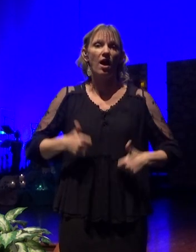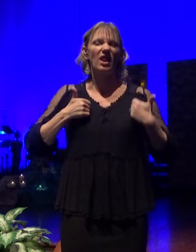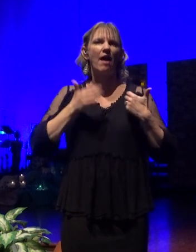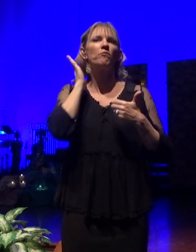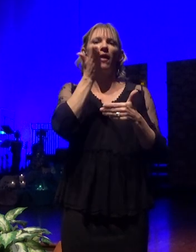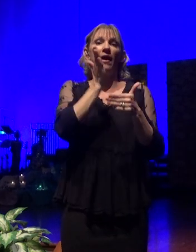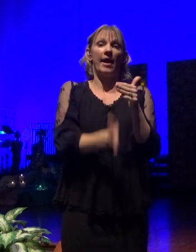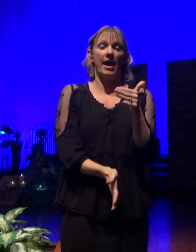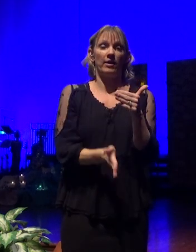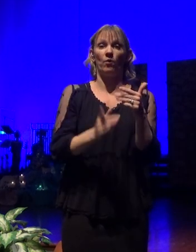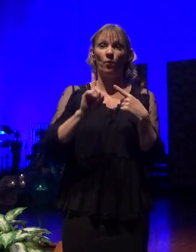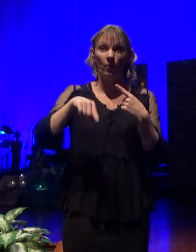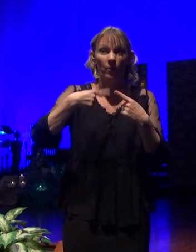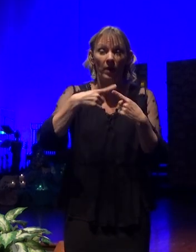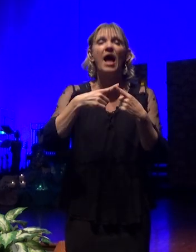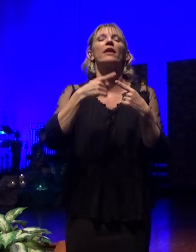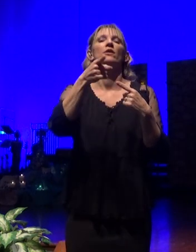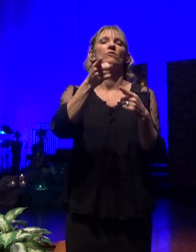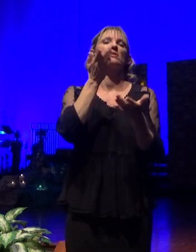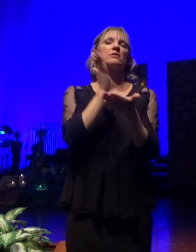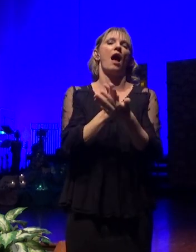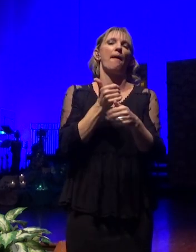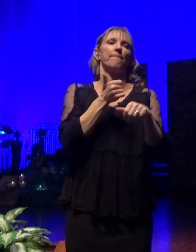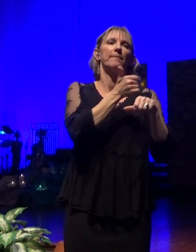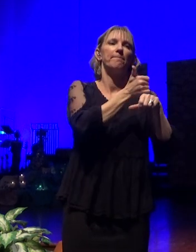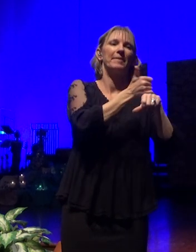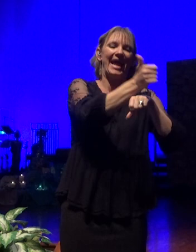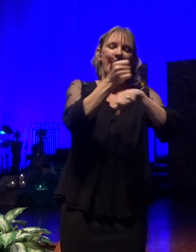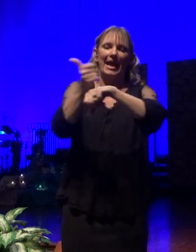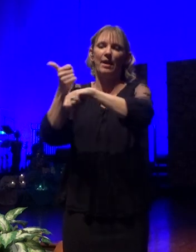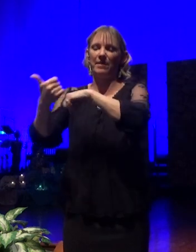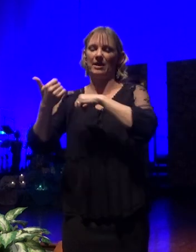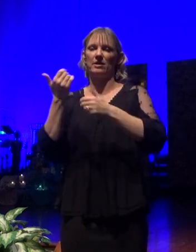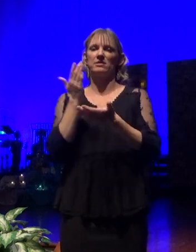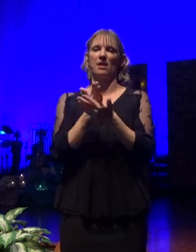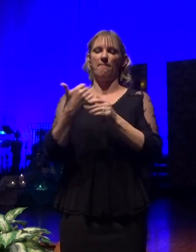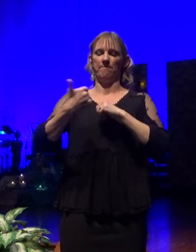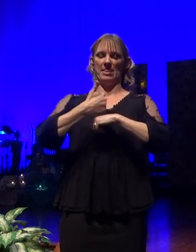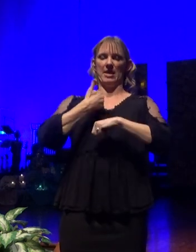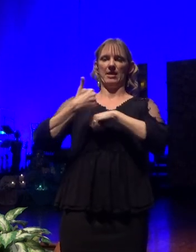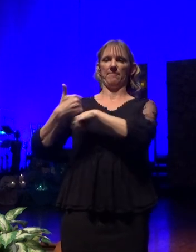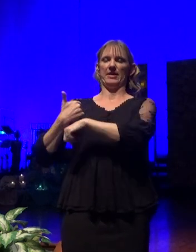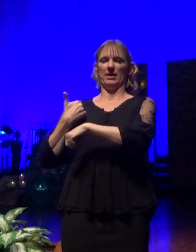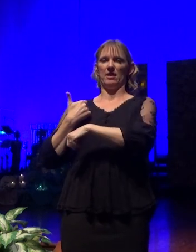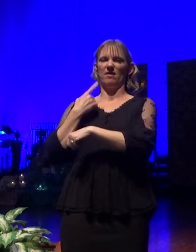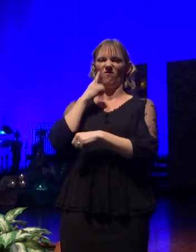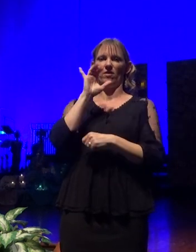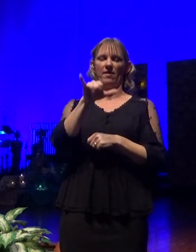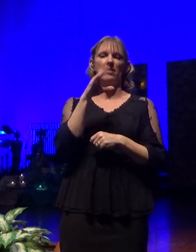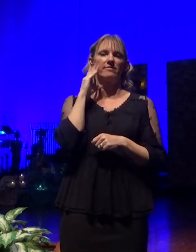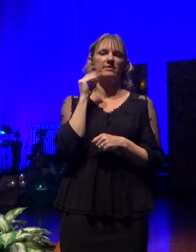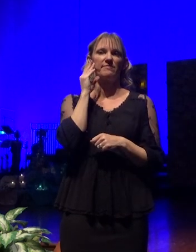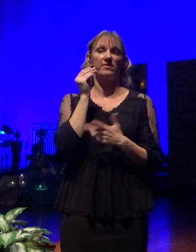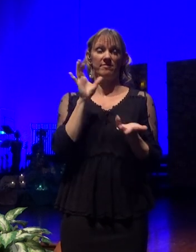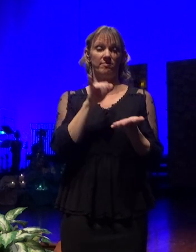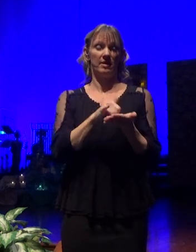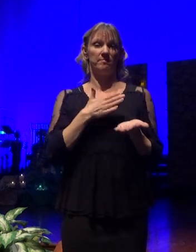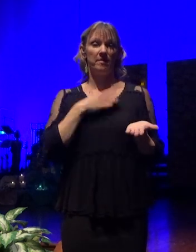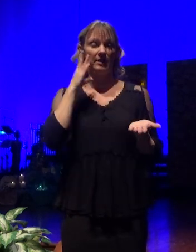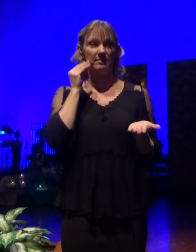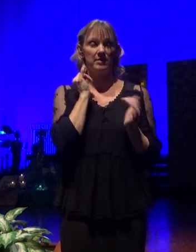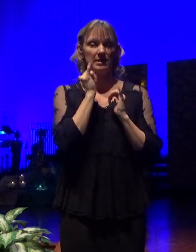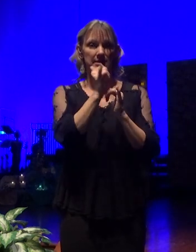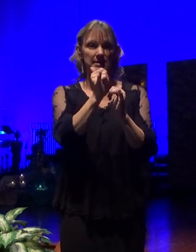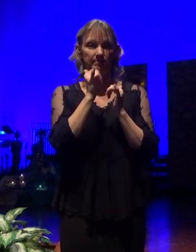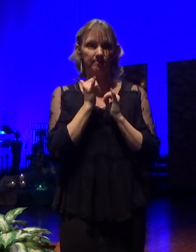moment you stop blaming yourself or anyone for it. And that's what I've experienced. A huge